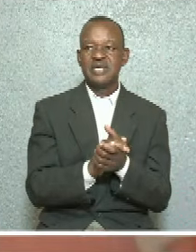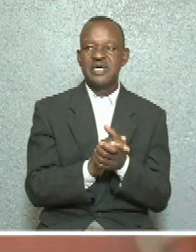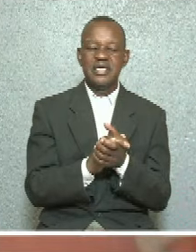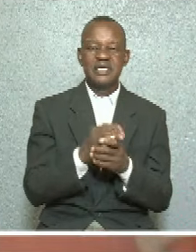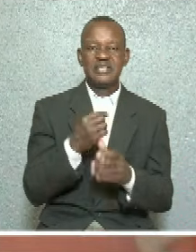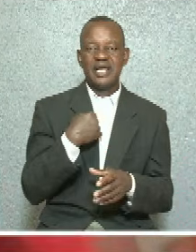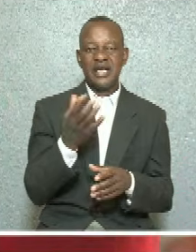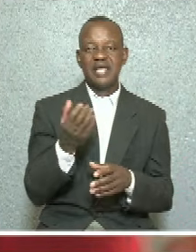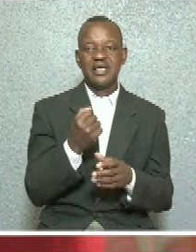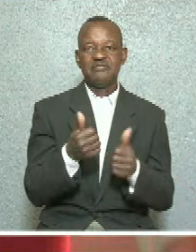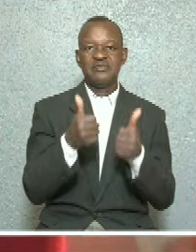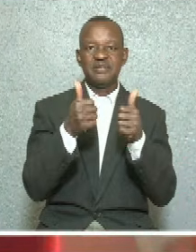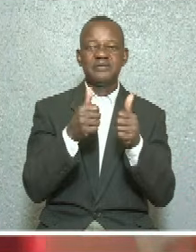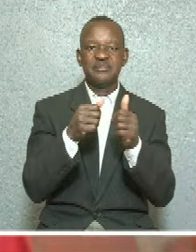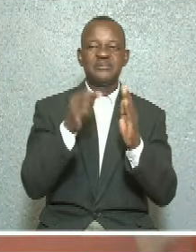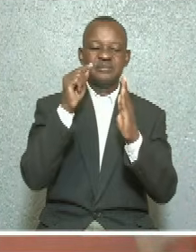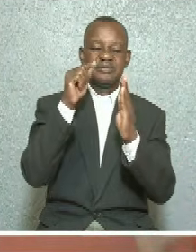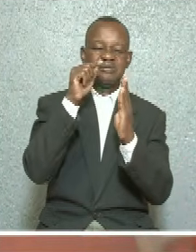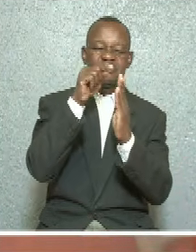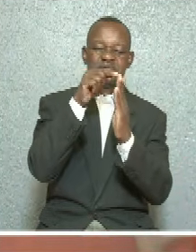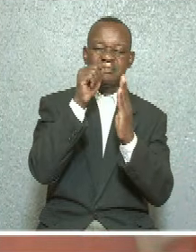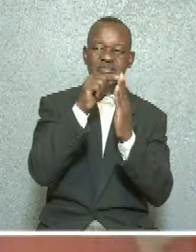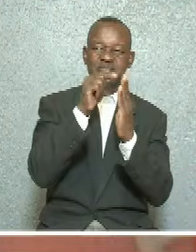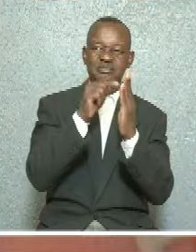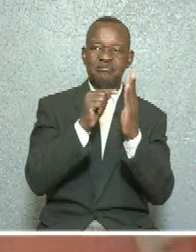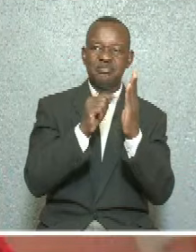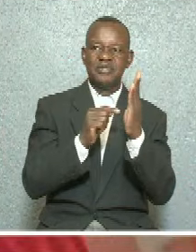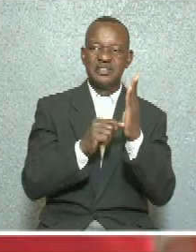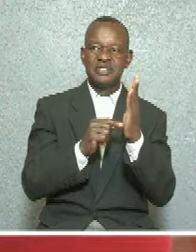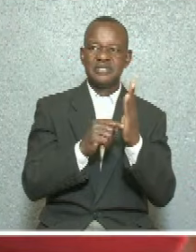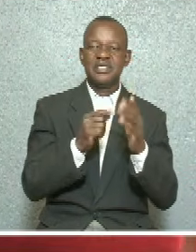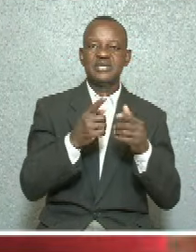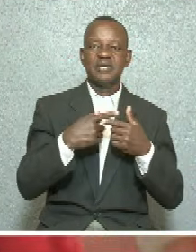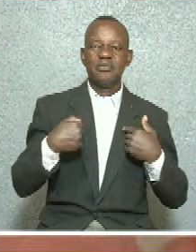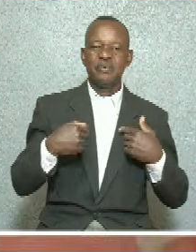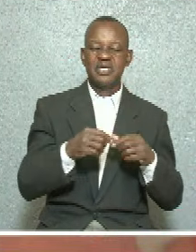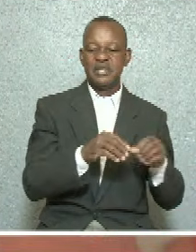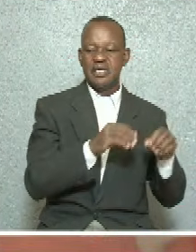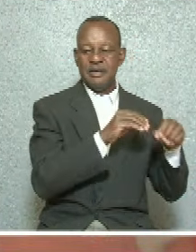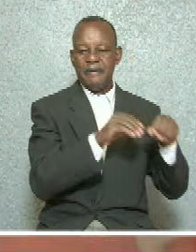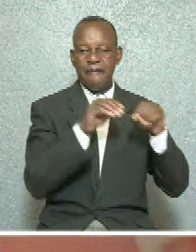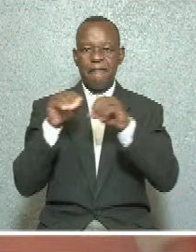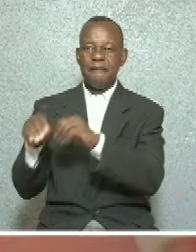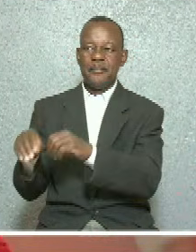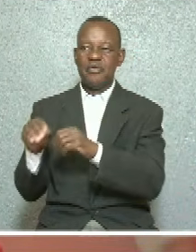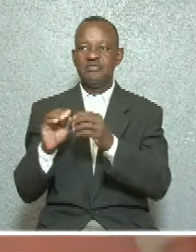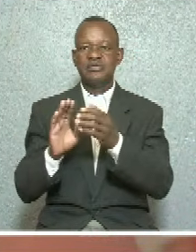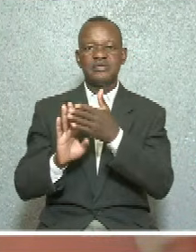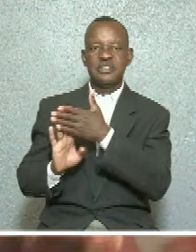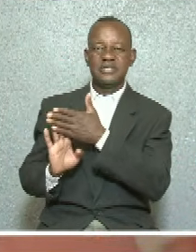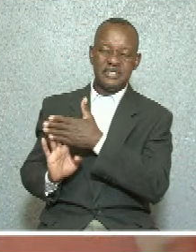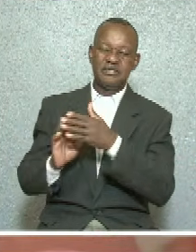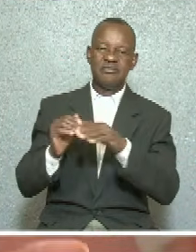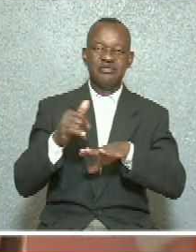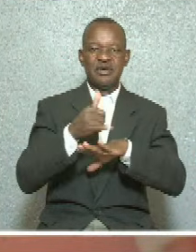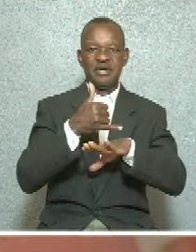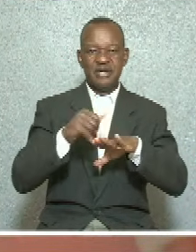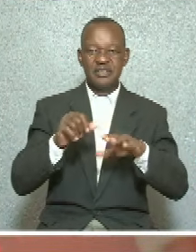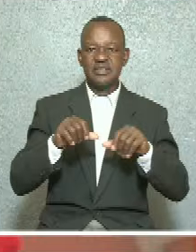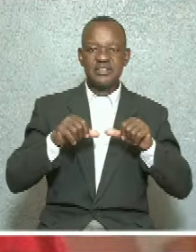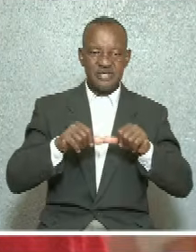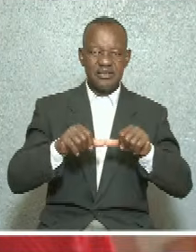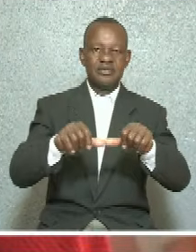enable me, that removed those barriers so that I could make it. And that was also now how I made it to university, studied public management, majoring in